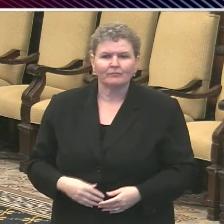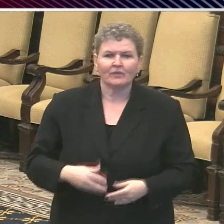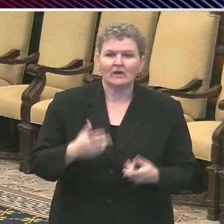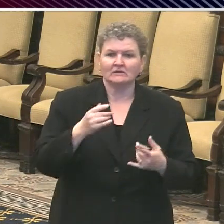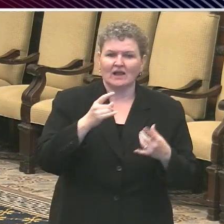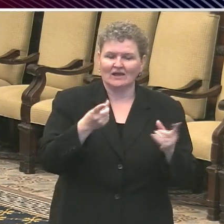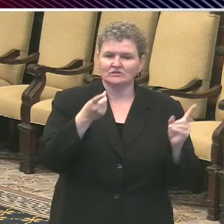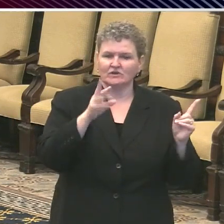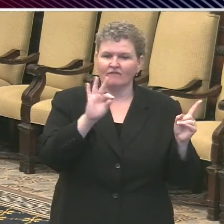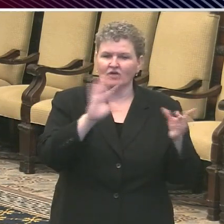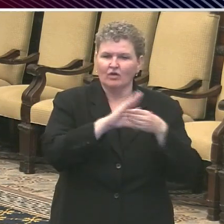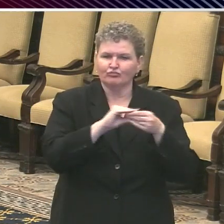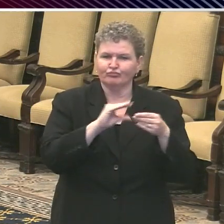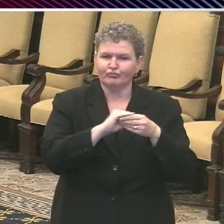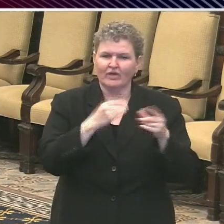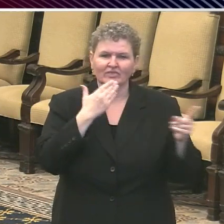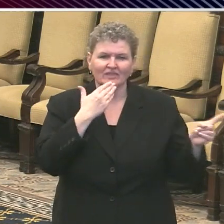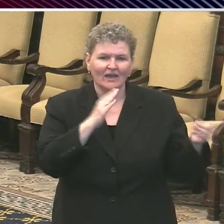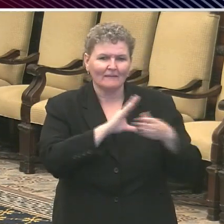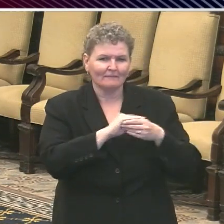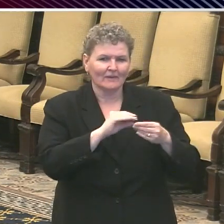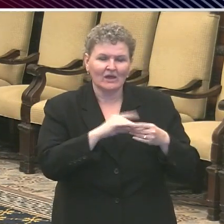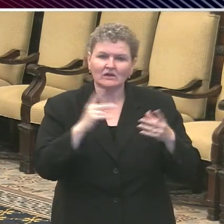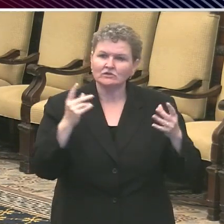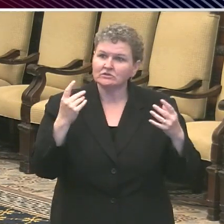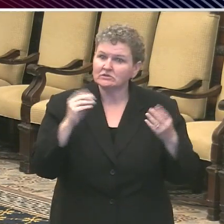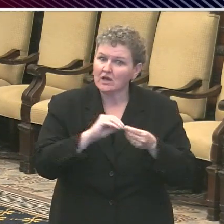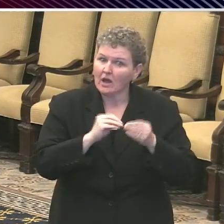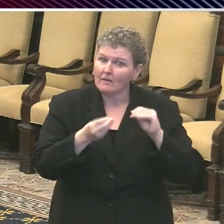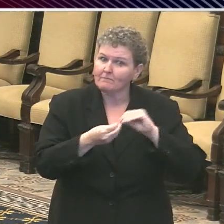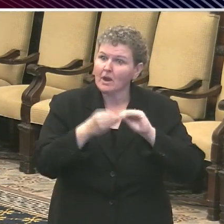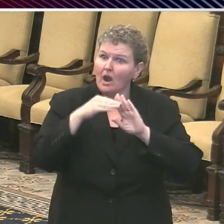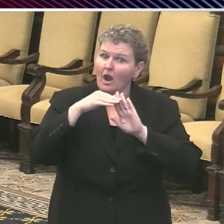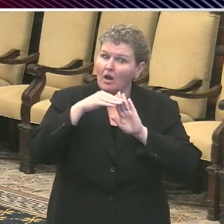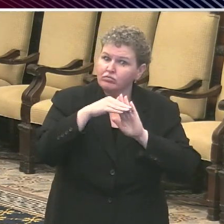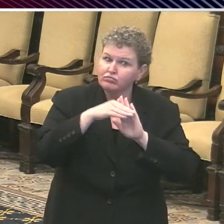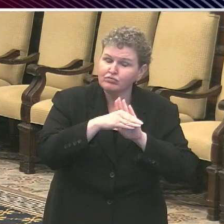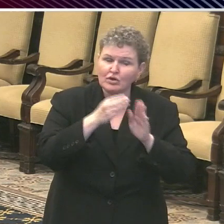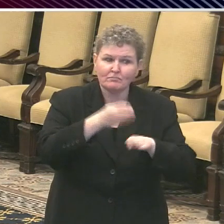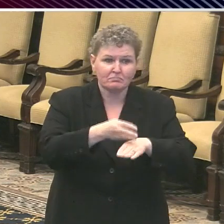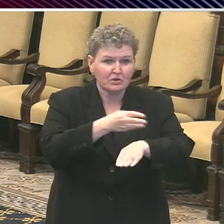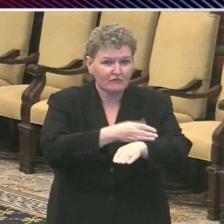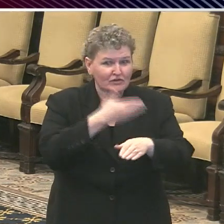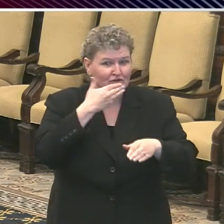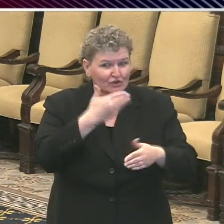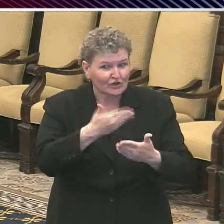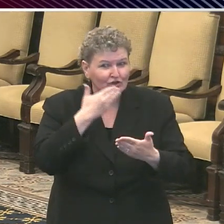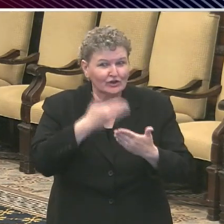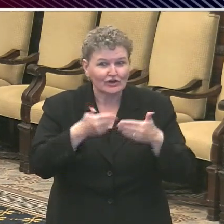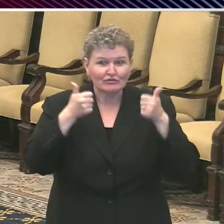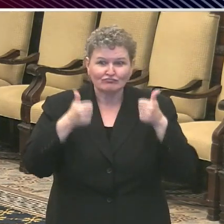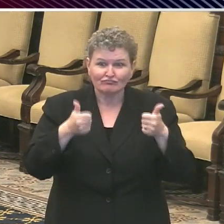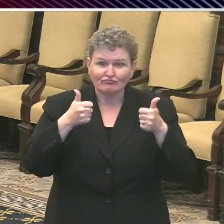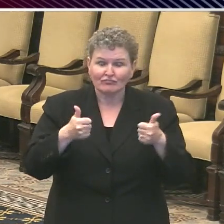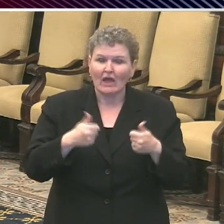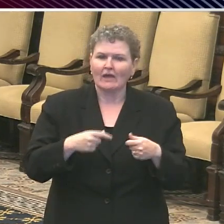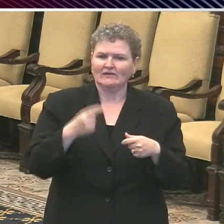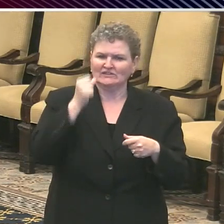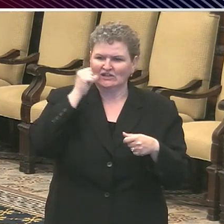Thank you very much, Mayor. We're continuing to see progress against the coronavirus epidemic here in Philly. Since this time yesterday, we